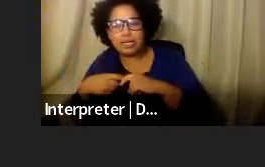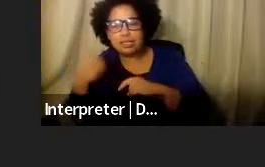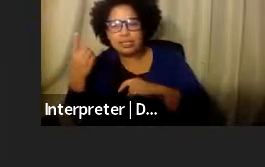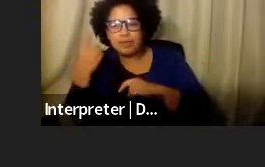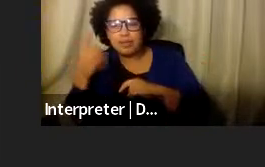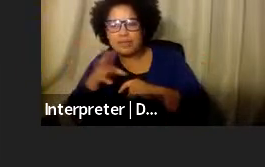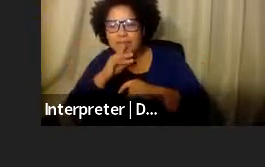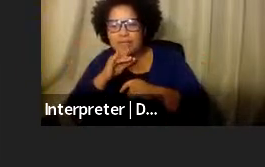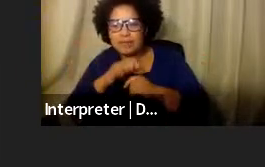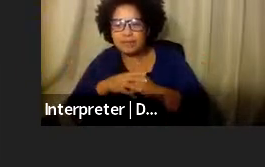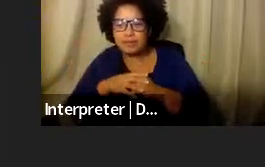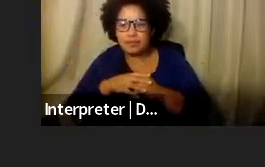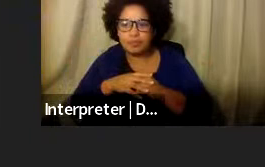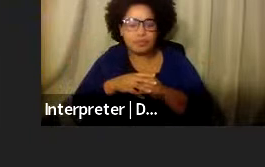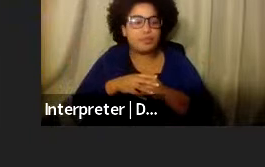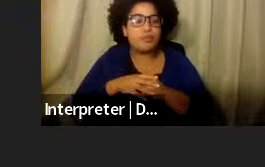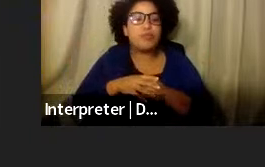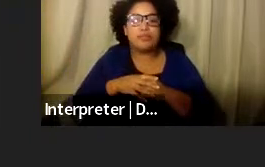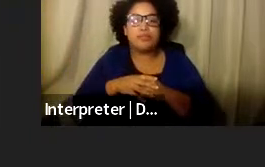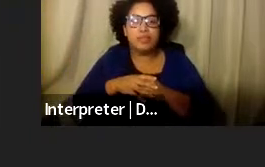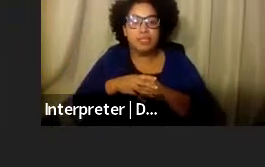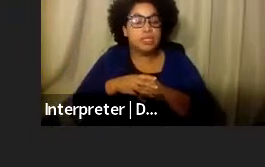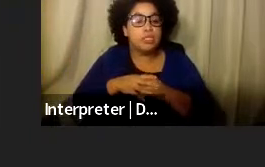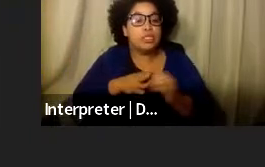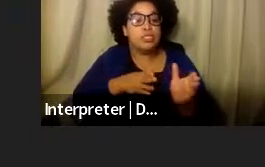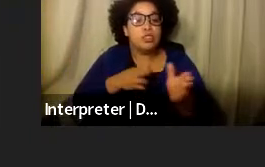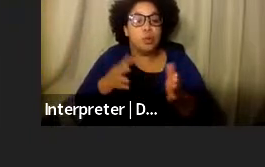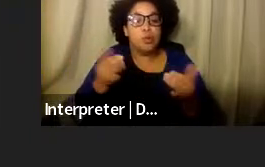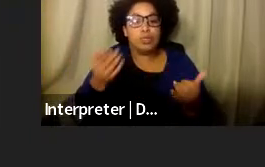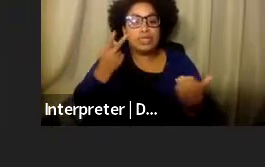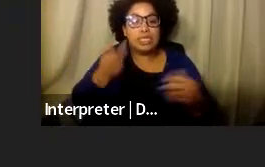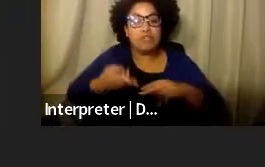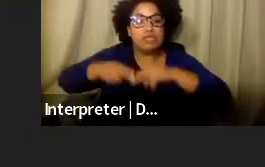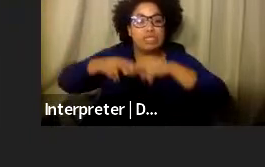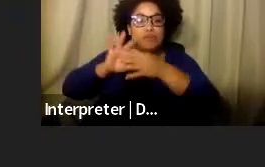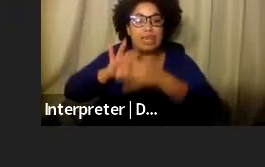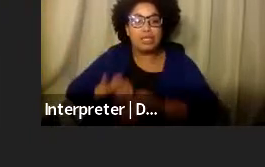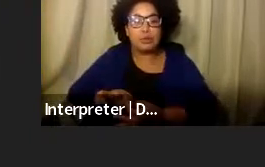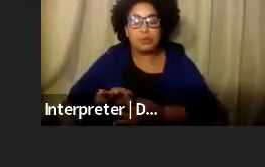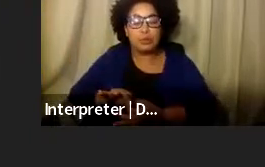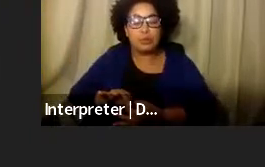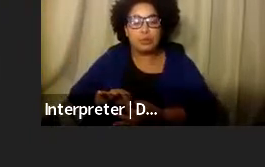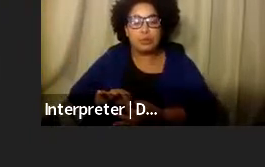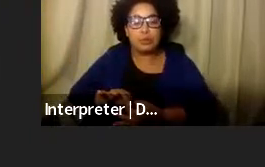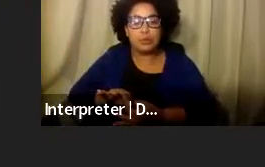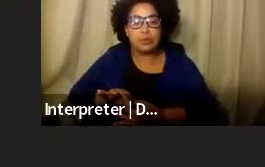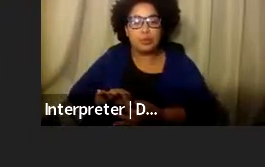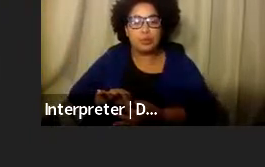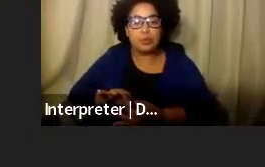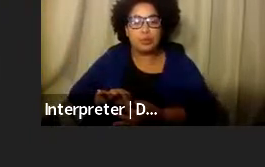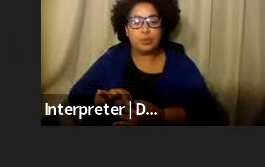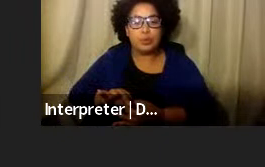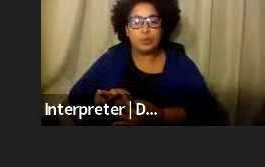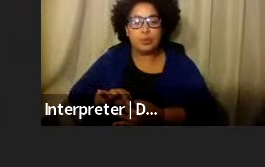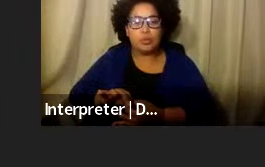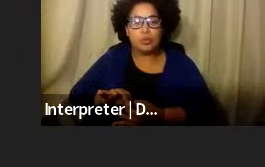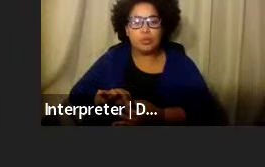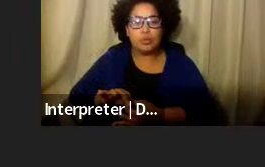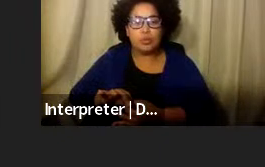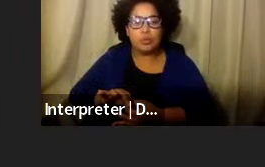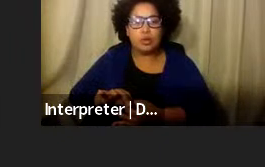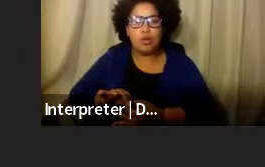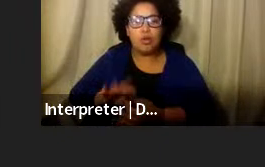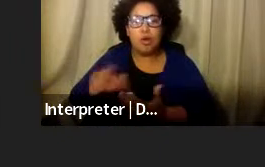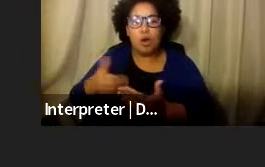Oops. There we go. But we are seeing increases in across all of our common COVID